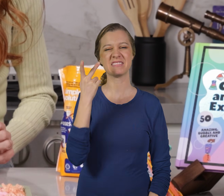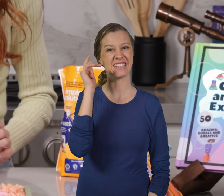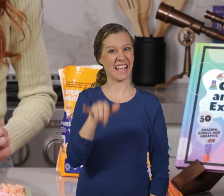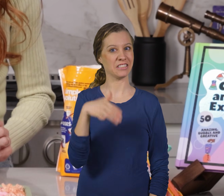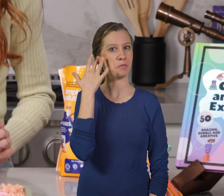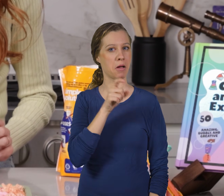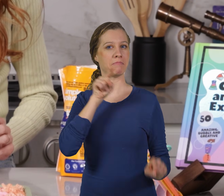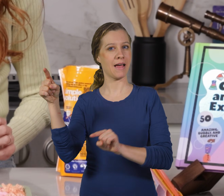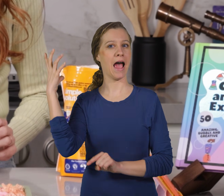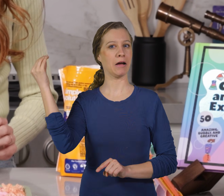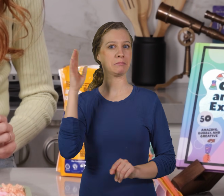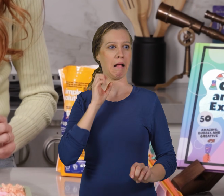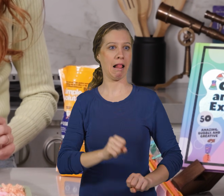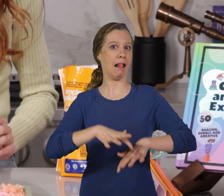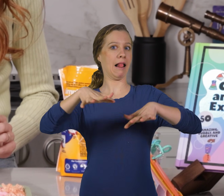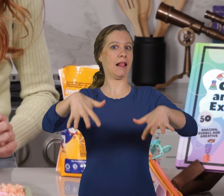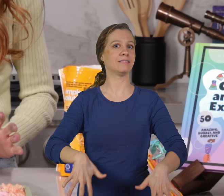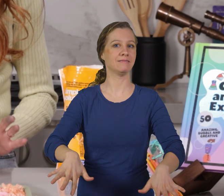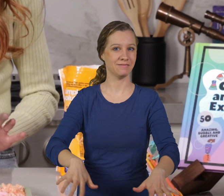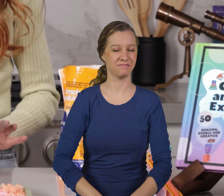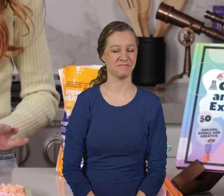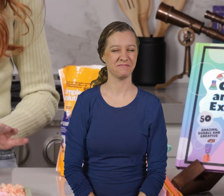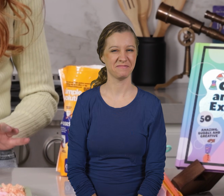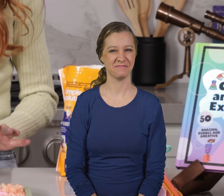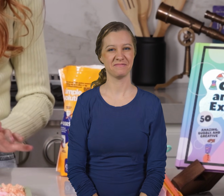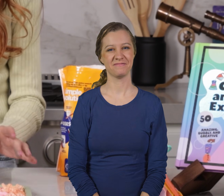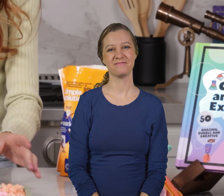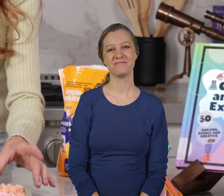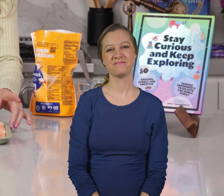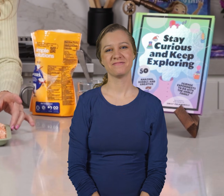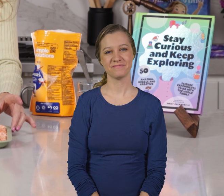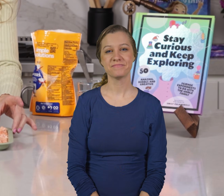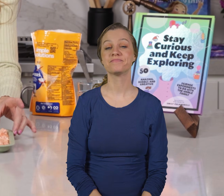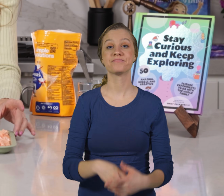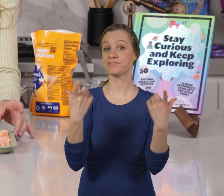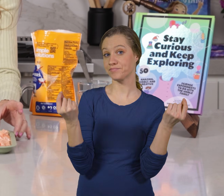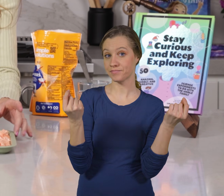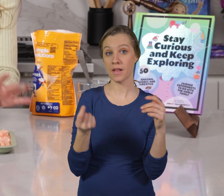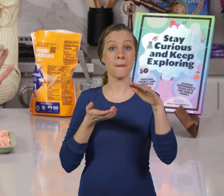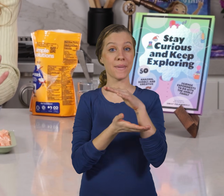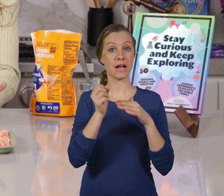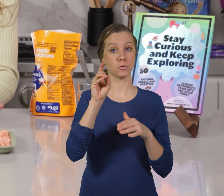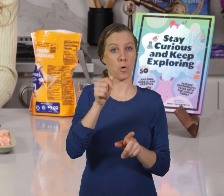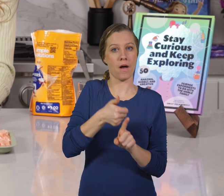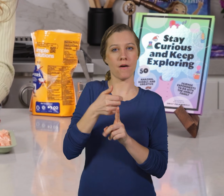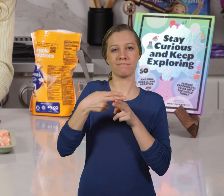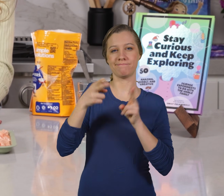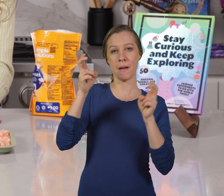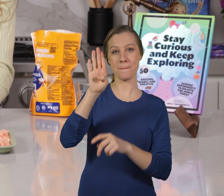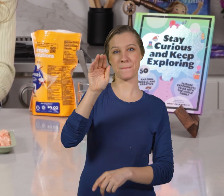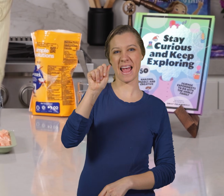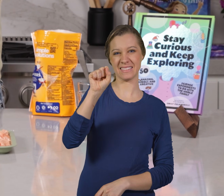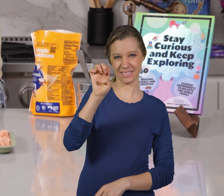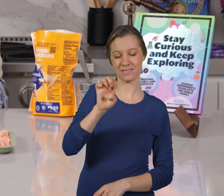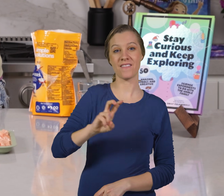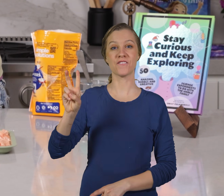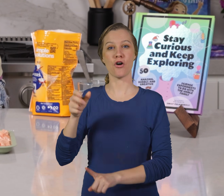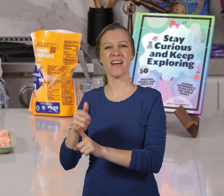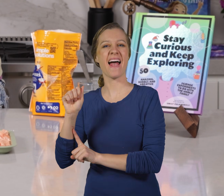top. You'll see why you wanna be outside for this one in a second. But what's going to happen is baking soda is a